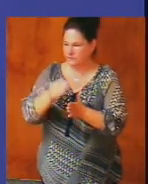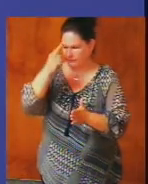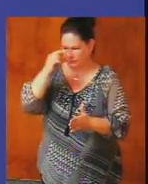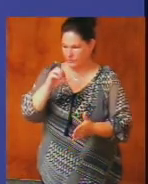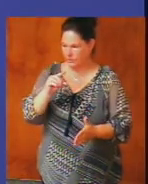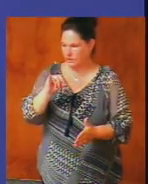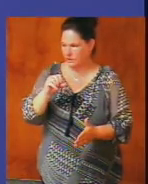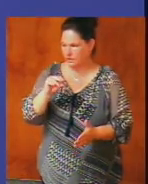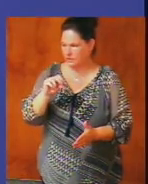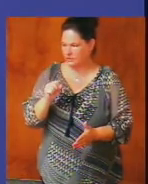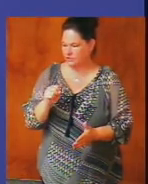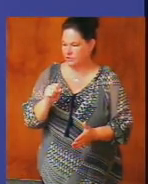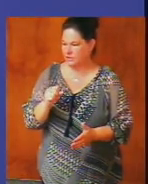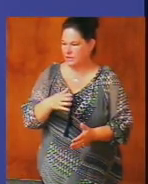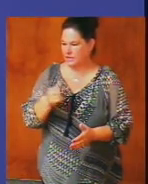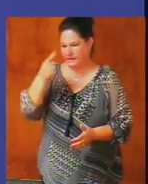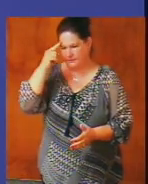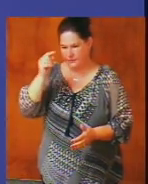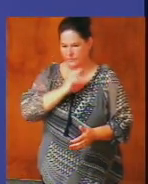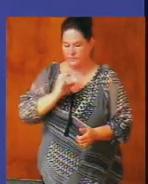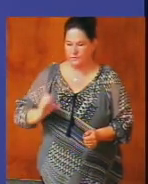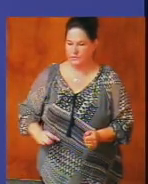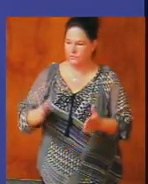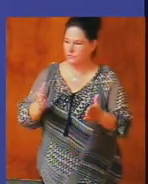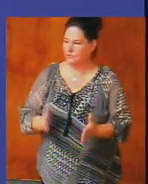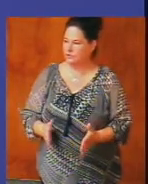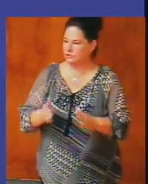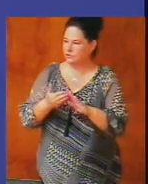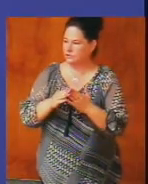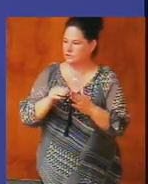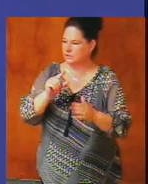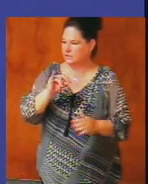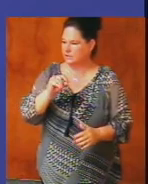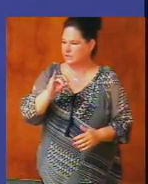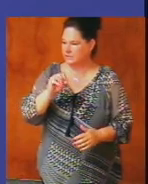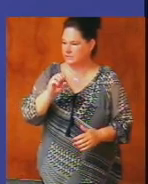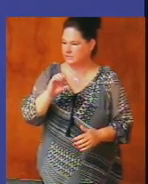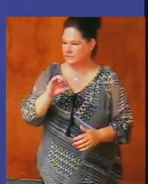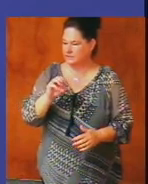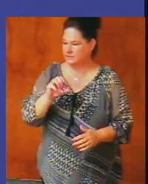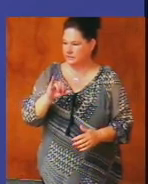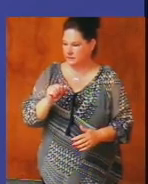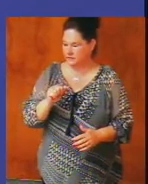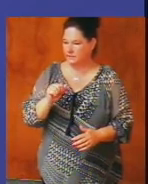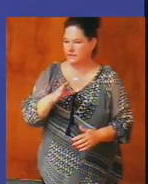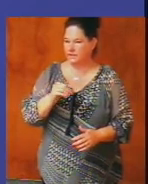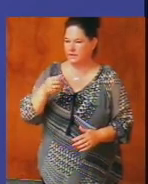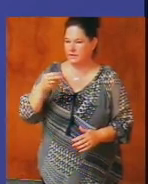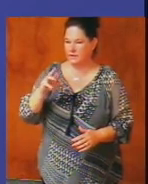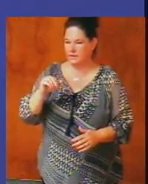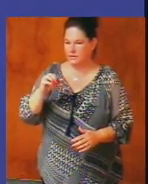Colossians and for those Christians in the cities of Laodicea and Hierapolis.